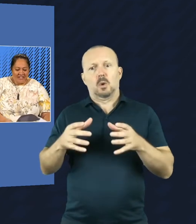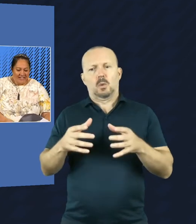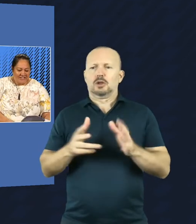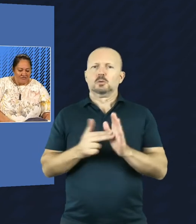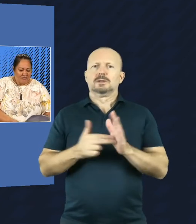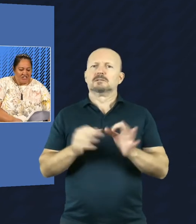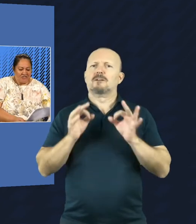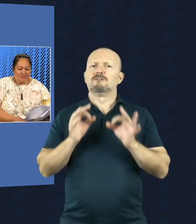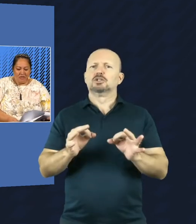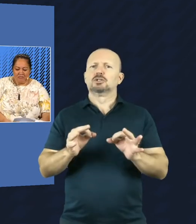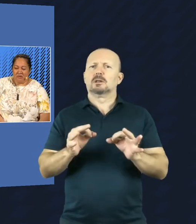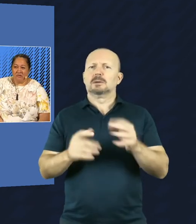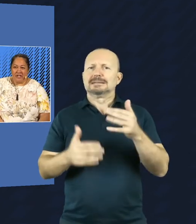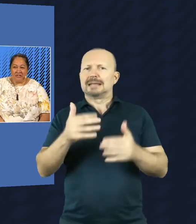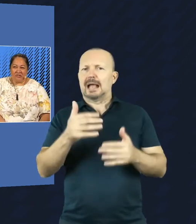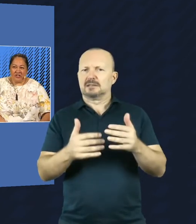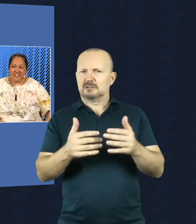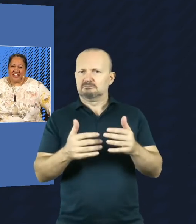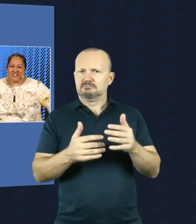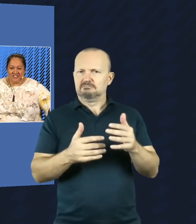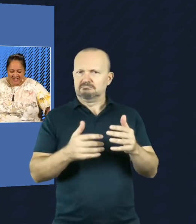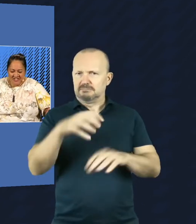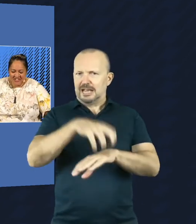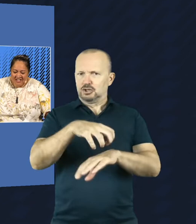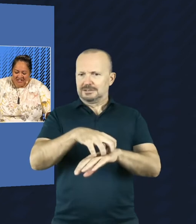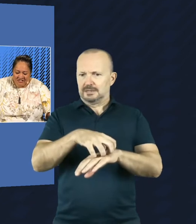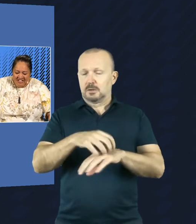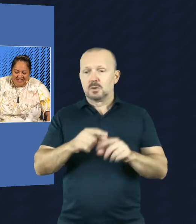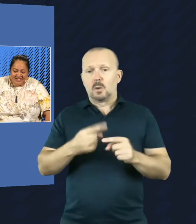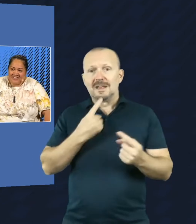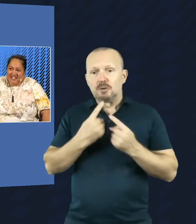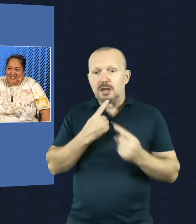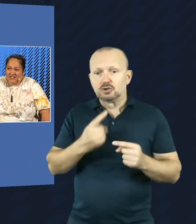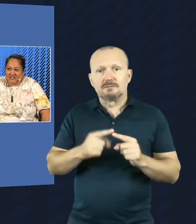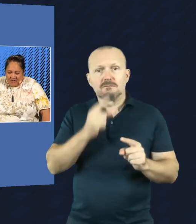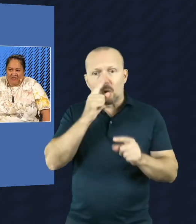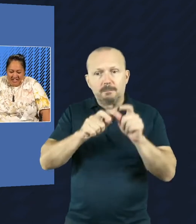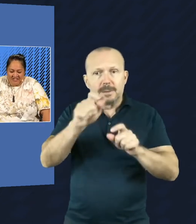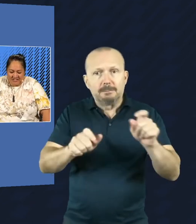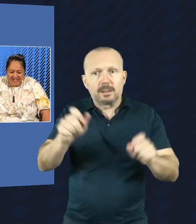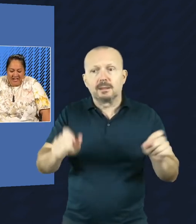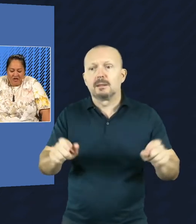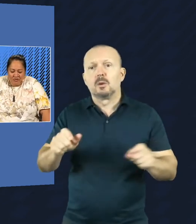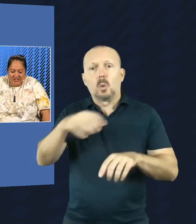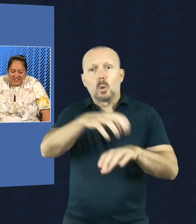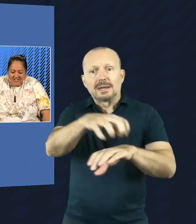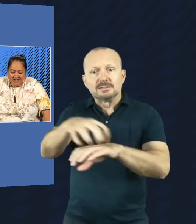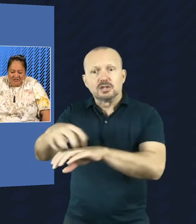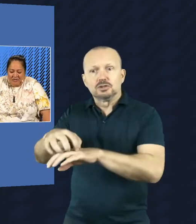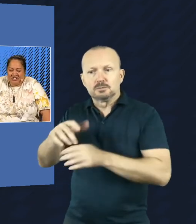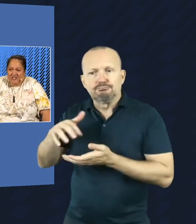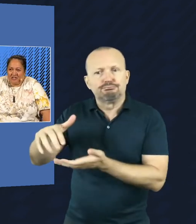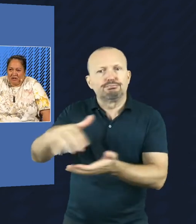and we collect information from people and organisations through censuses and surveys. We use